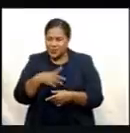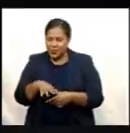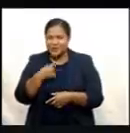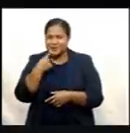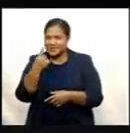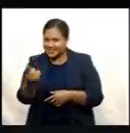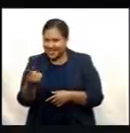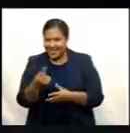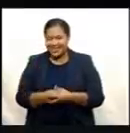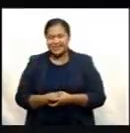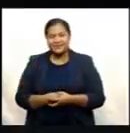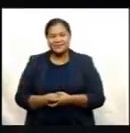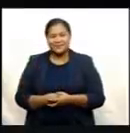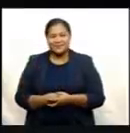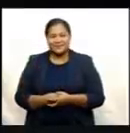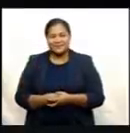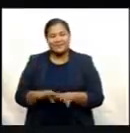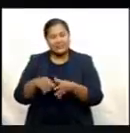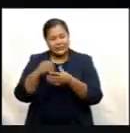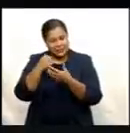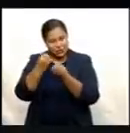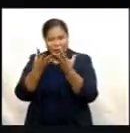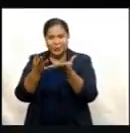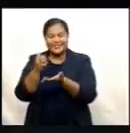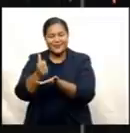Namatakula who was just showing his support.